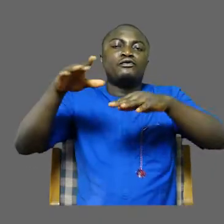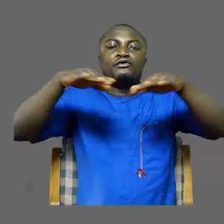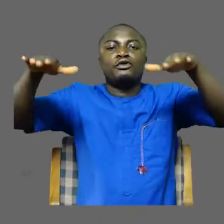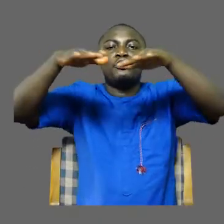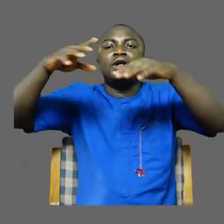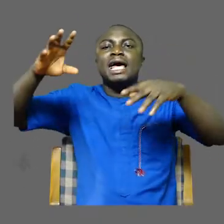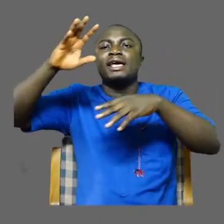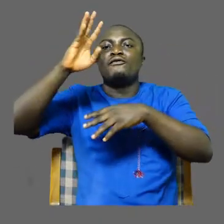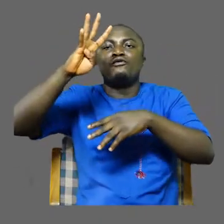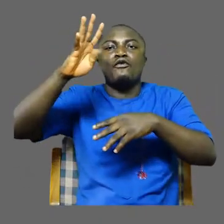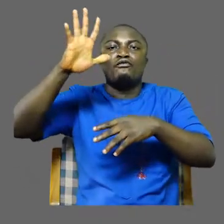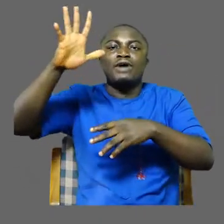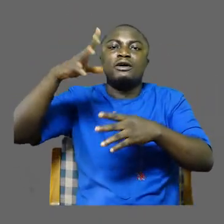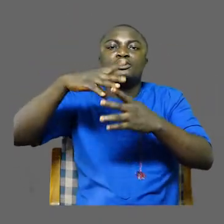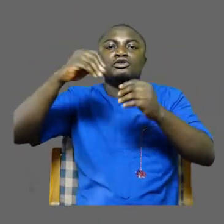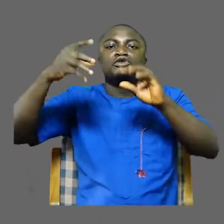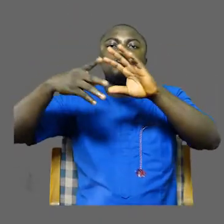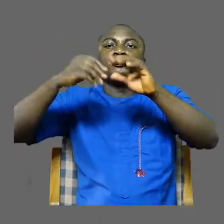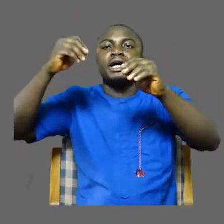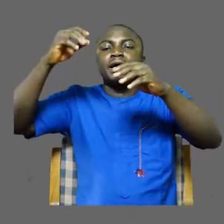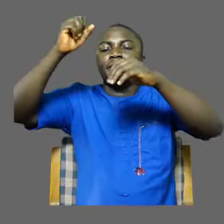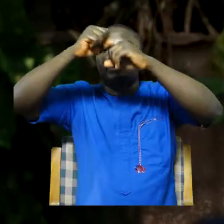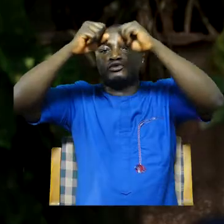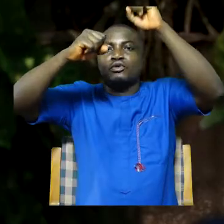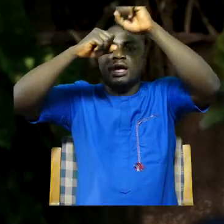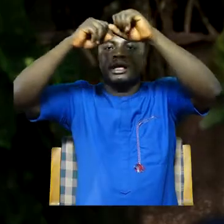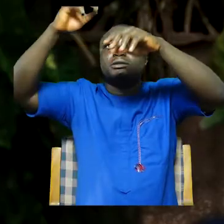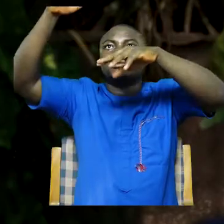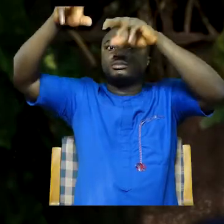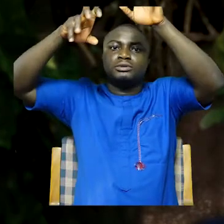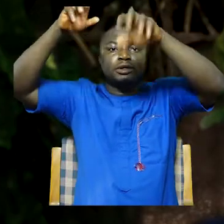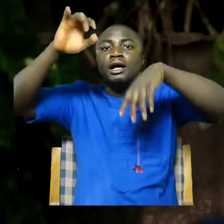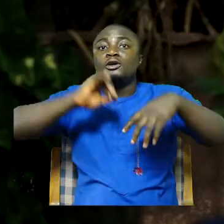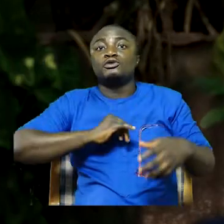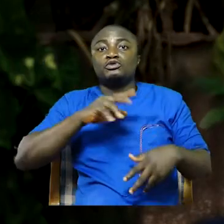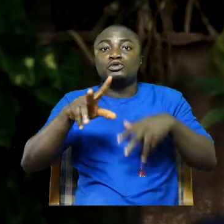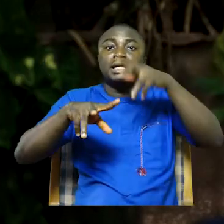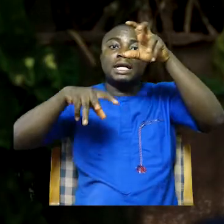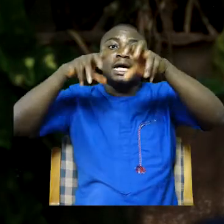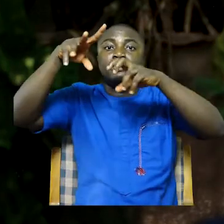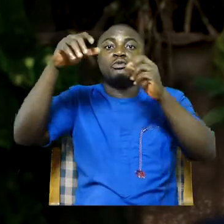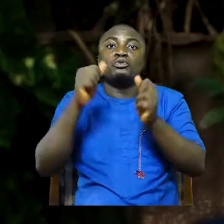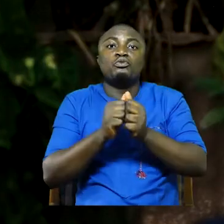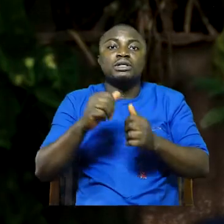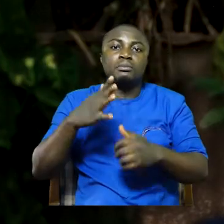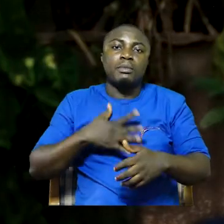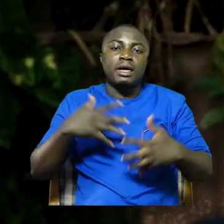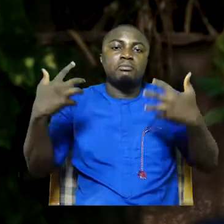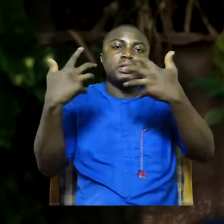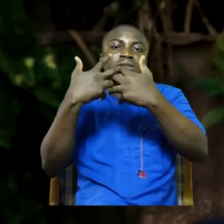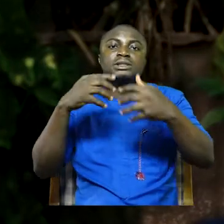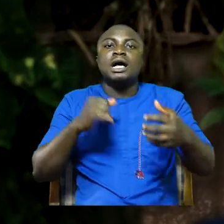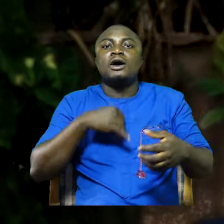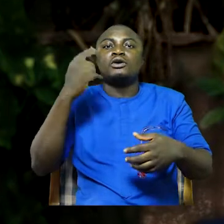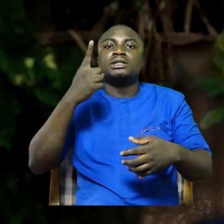last floor, about 4 or 5 story buildings. I wouldn't want to climb with my classmates, so they don't really know what is wrong with